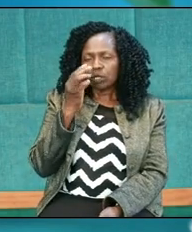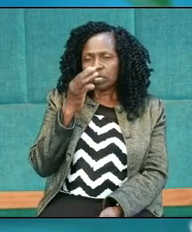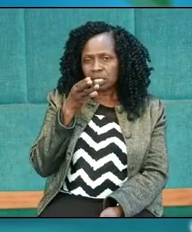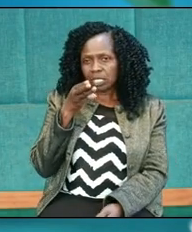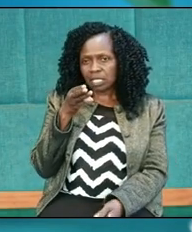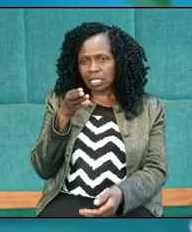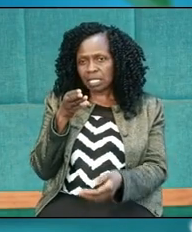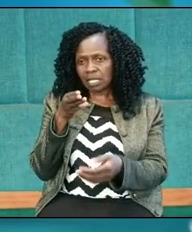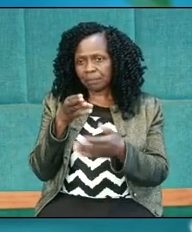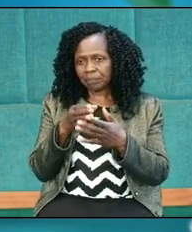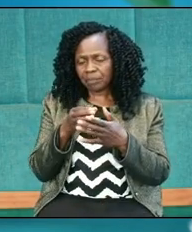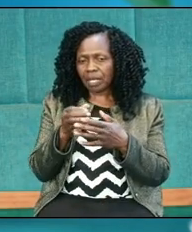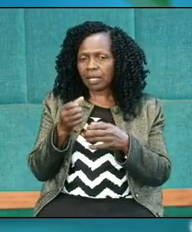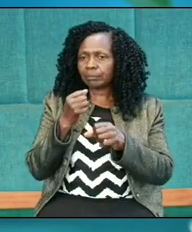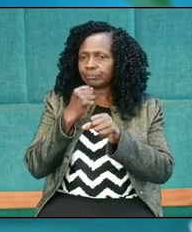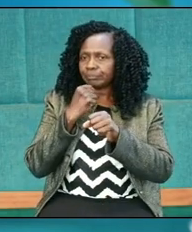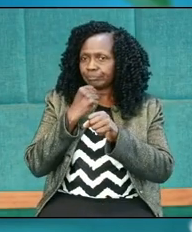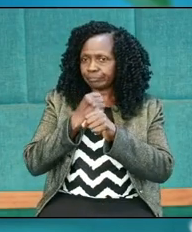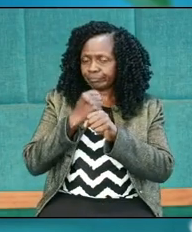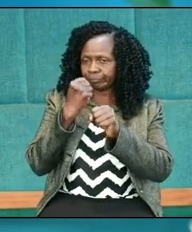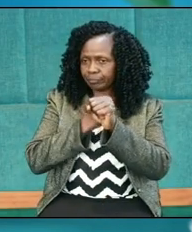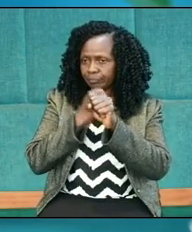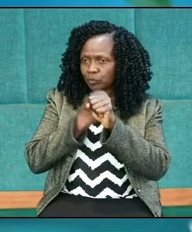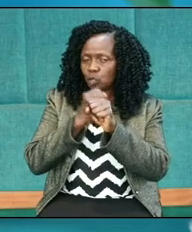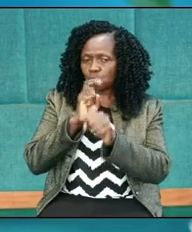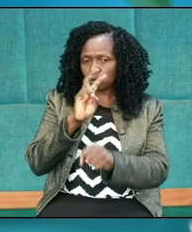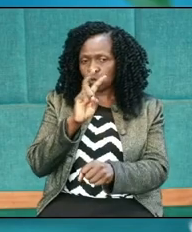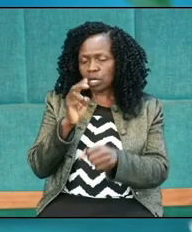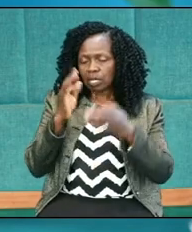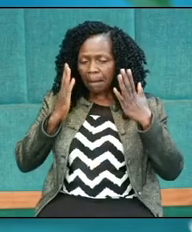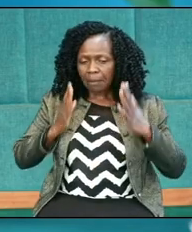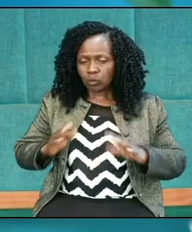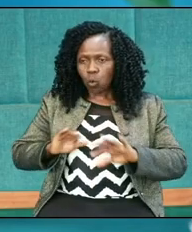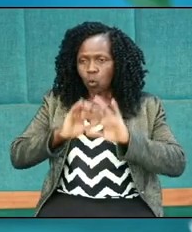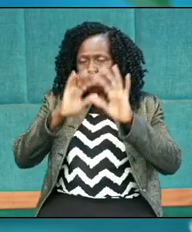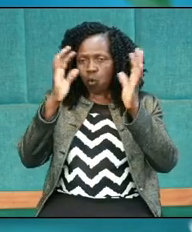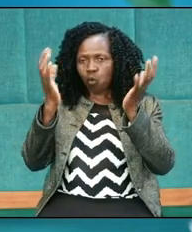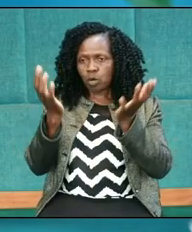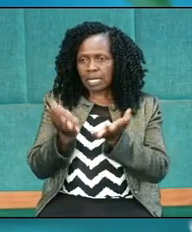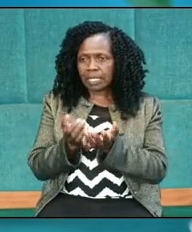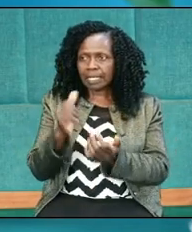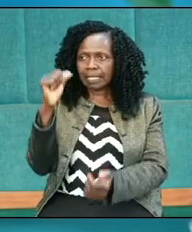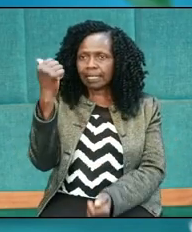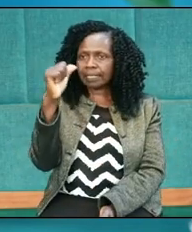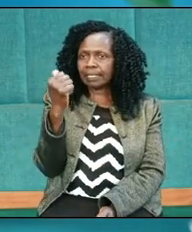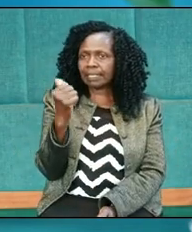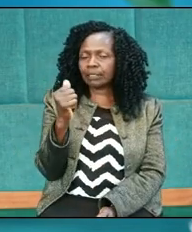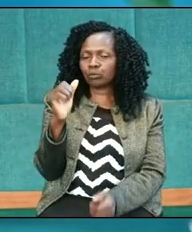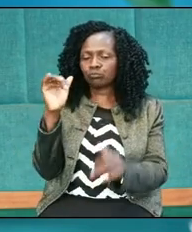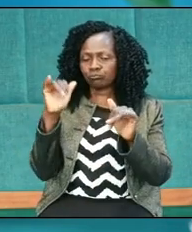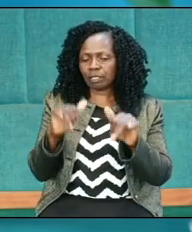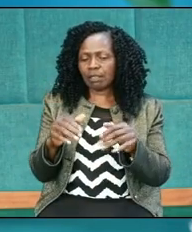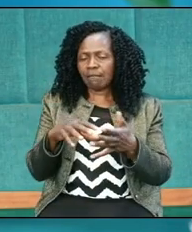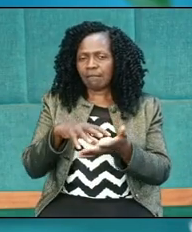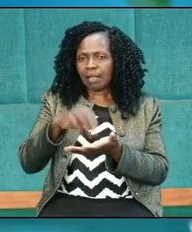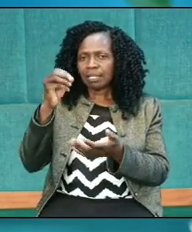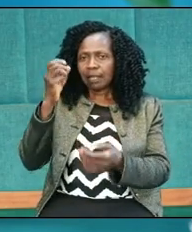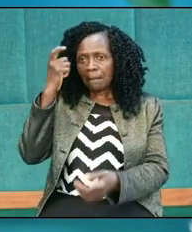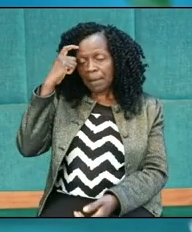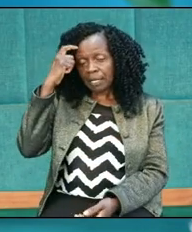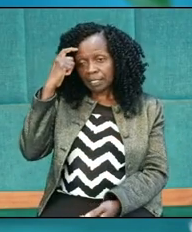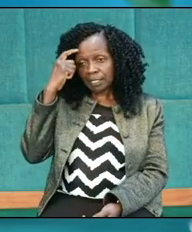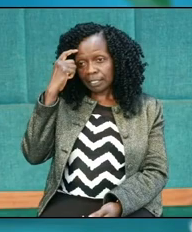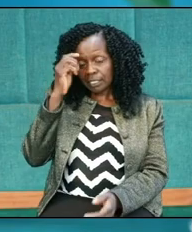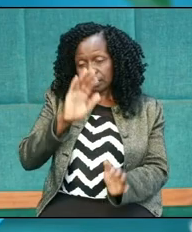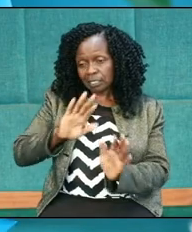at least an effort to look at the person holistically. Yet, we still find that the mind is